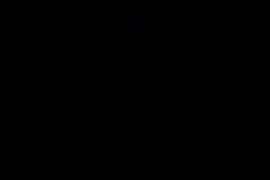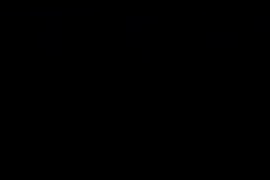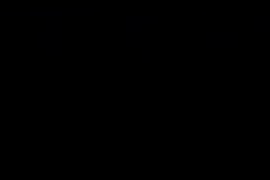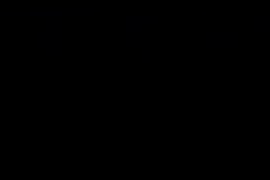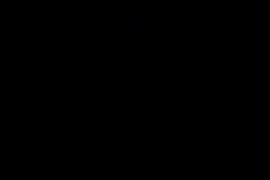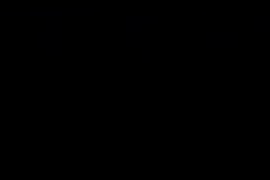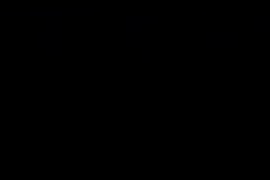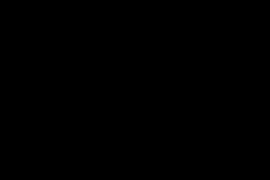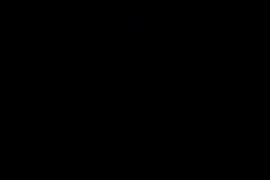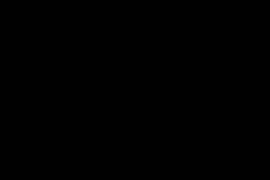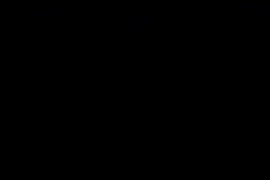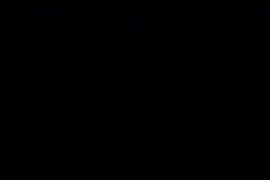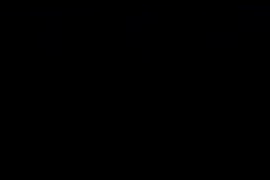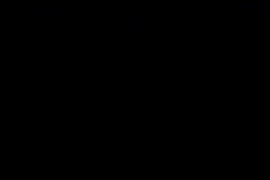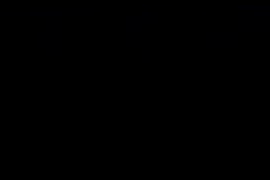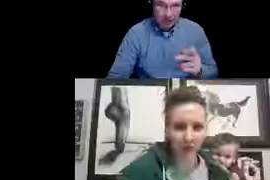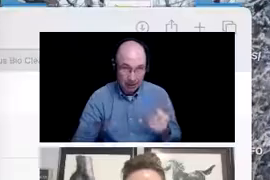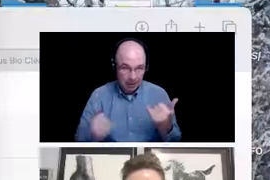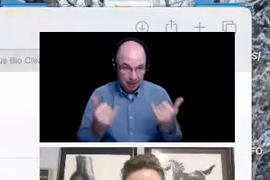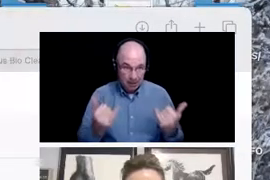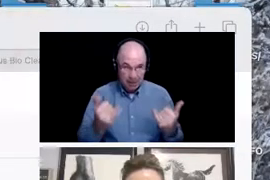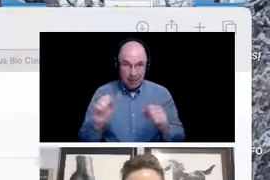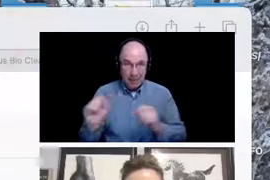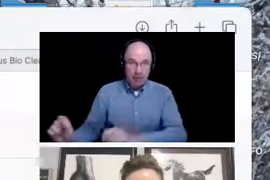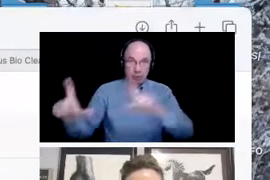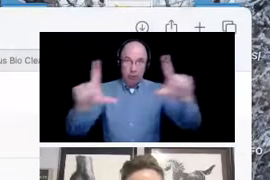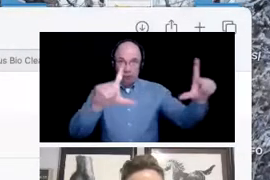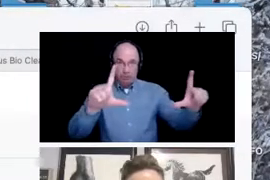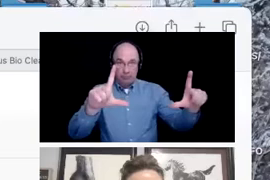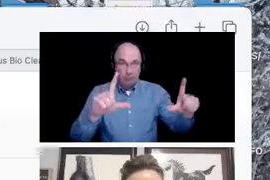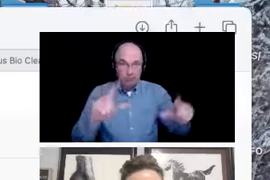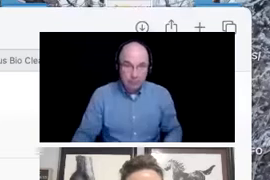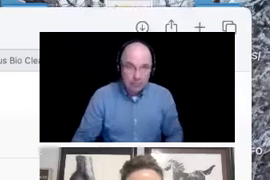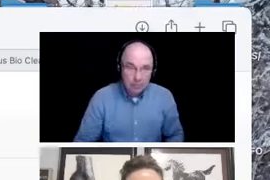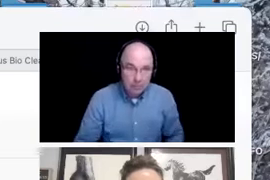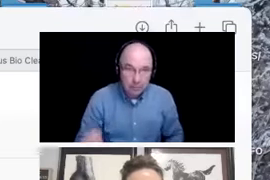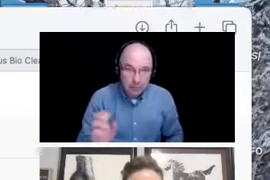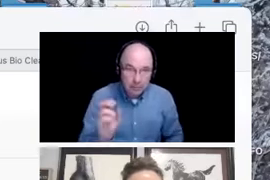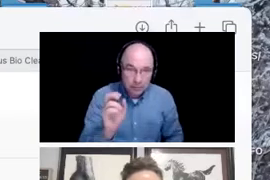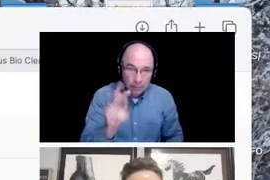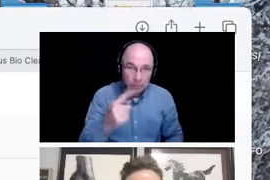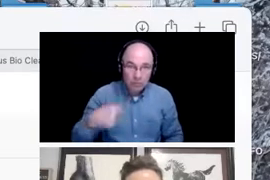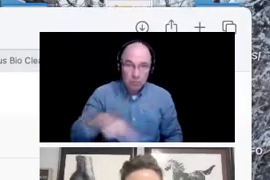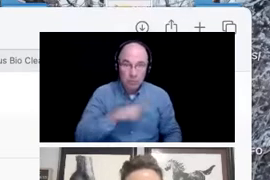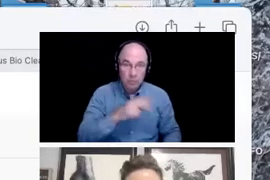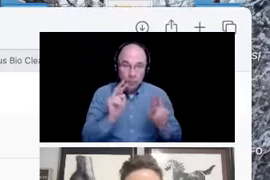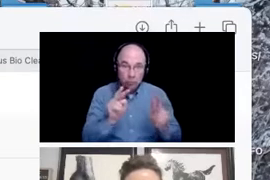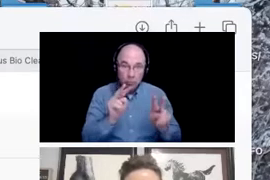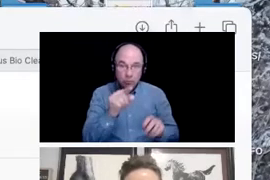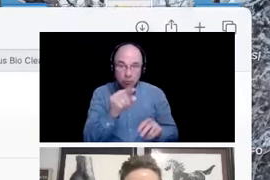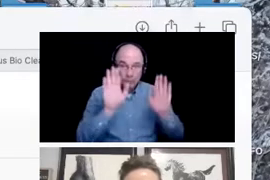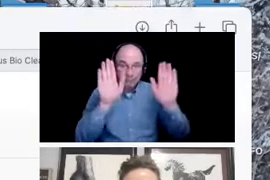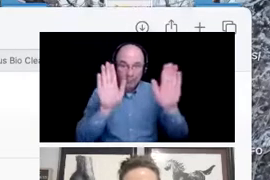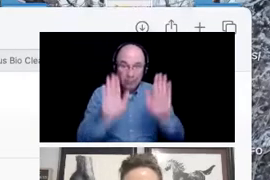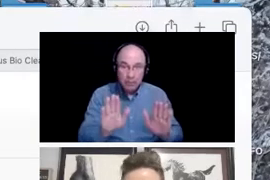perfect. All right, now I can screen share. All right, so we're gonna watch this great